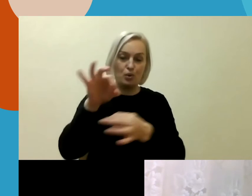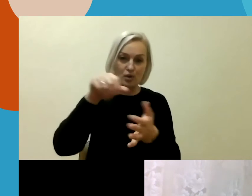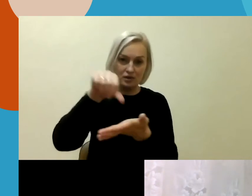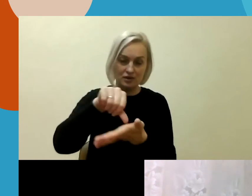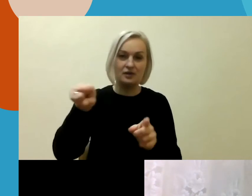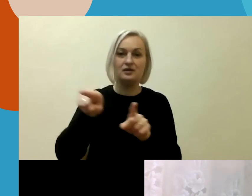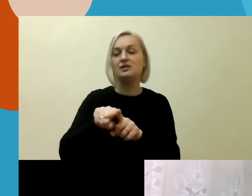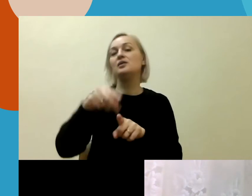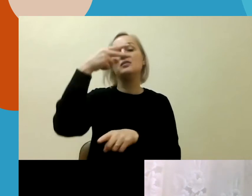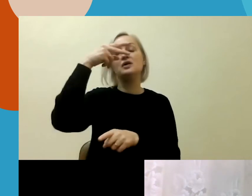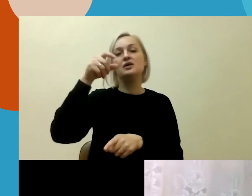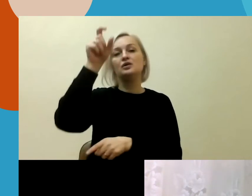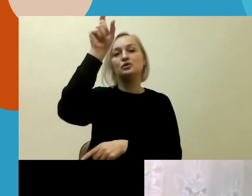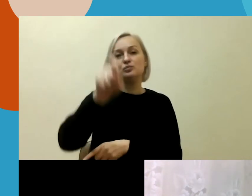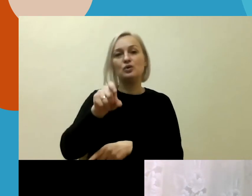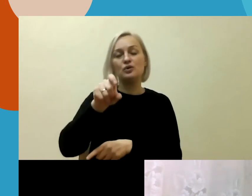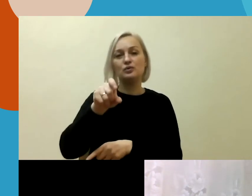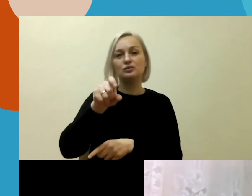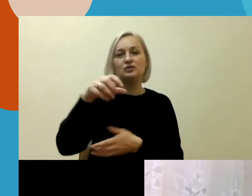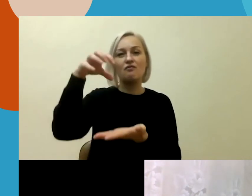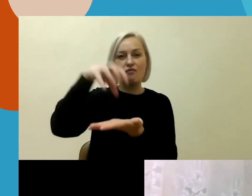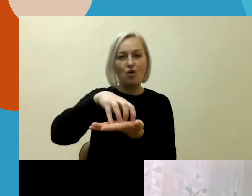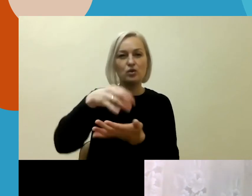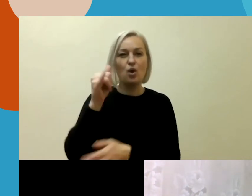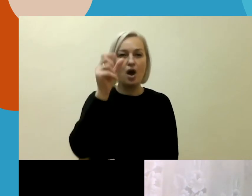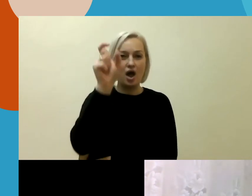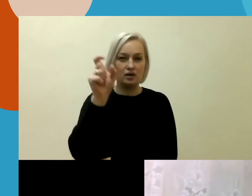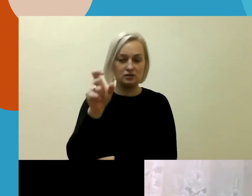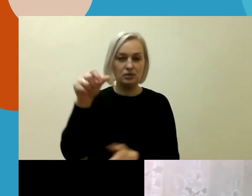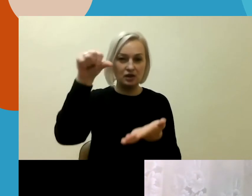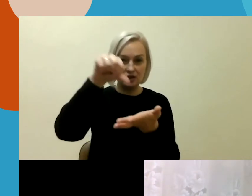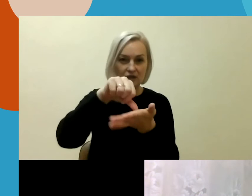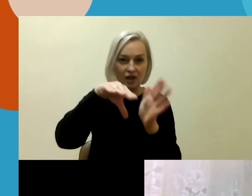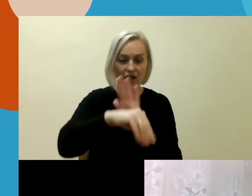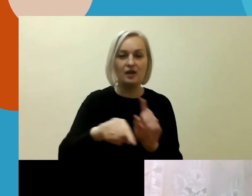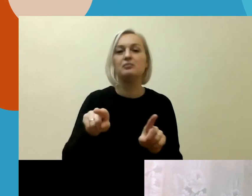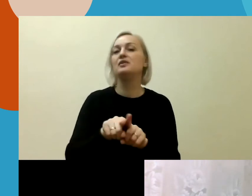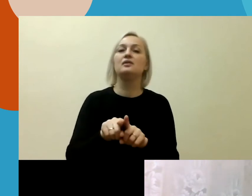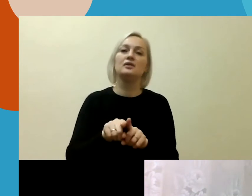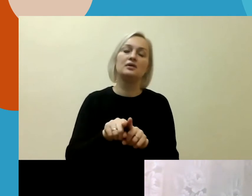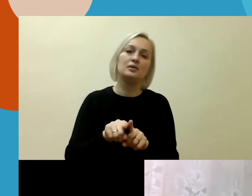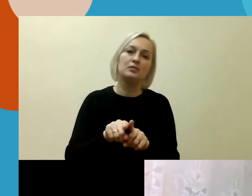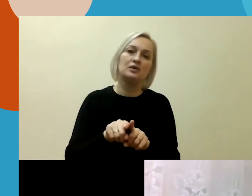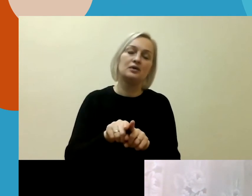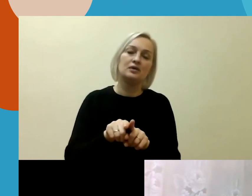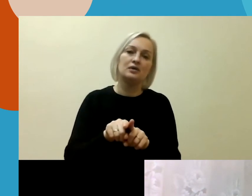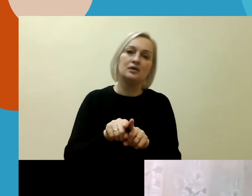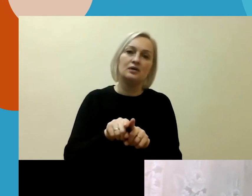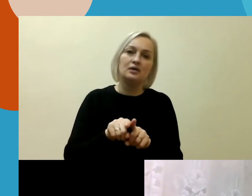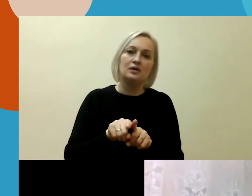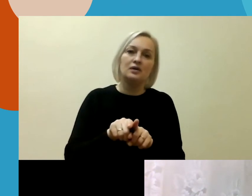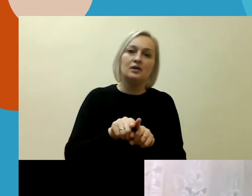project together with the Human Rights Fund experts and other international